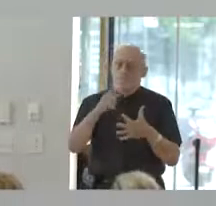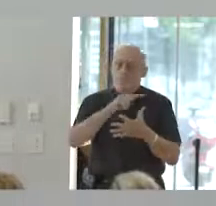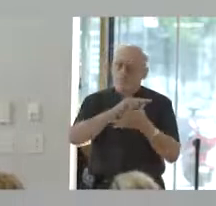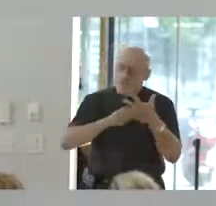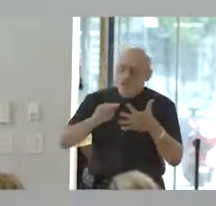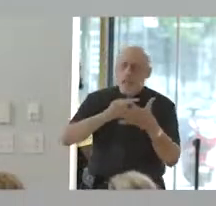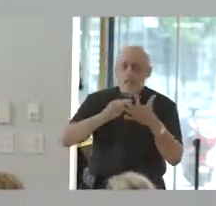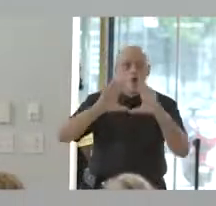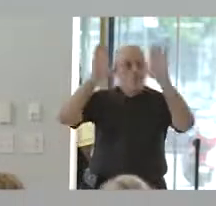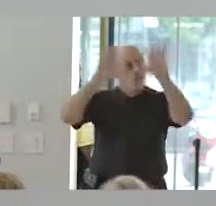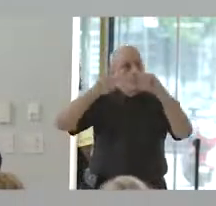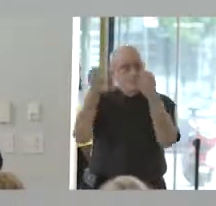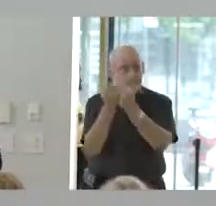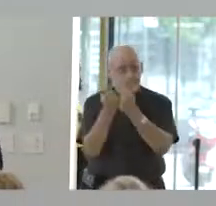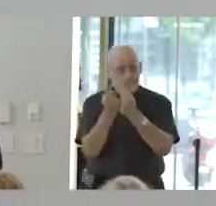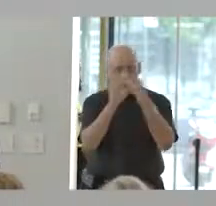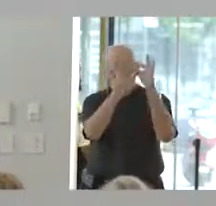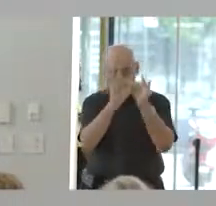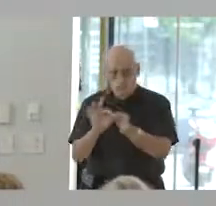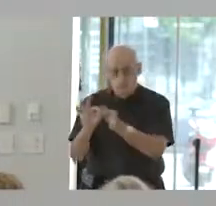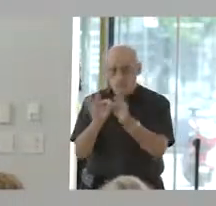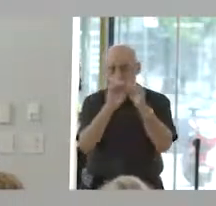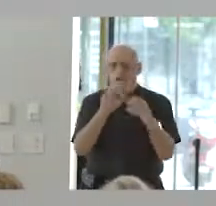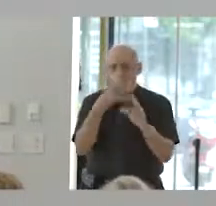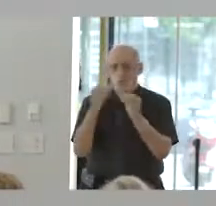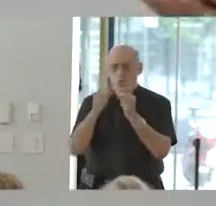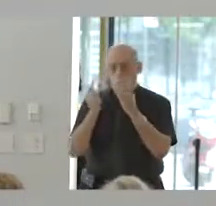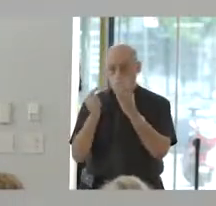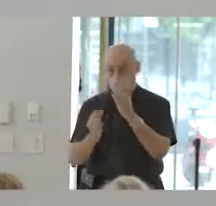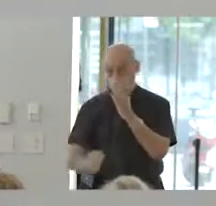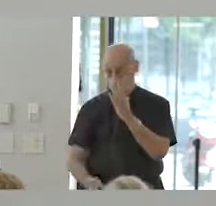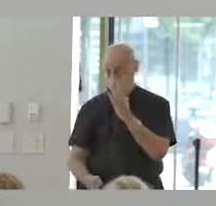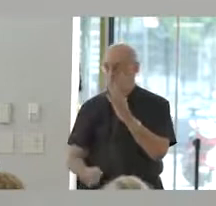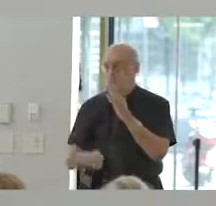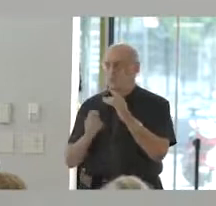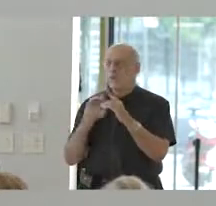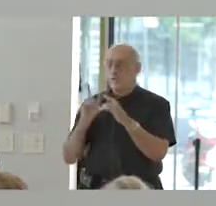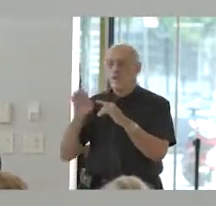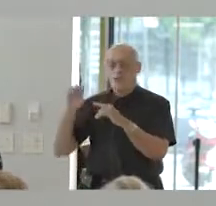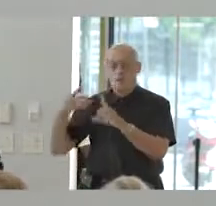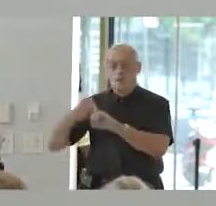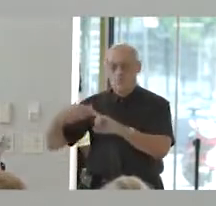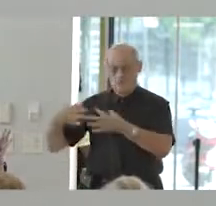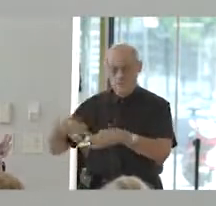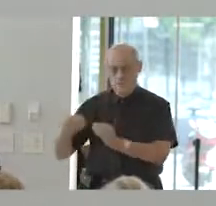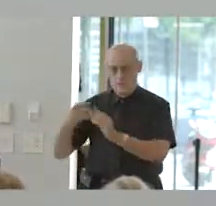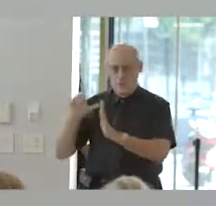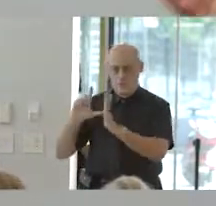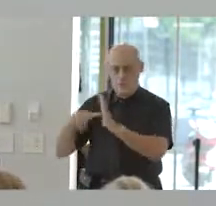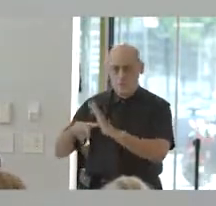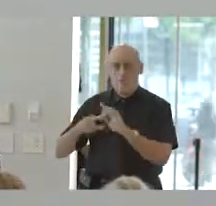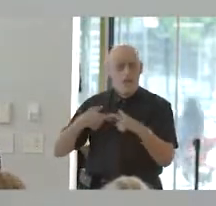They're a great team, and there are a few others that Garrett will talk to you about. But